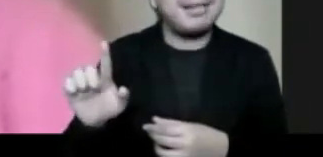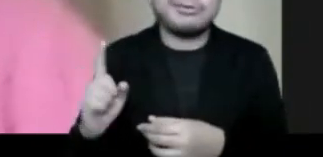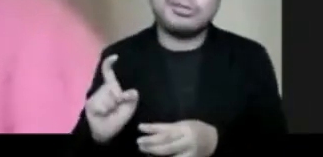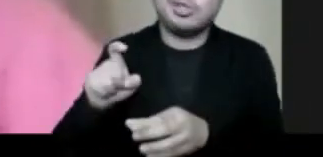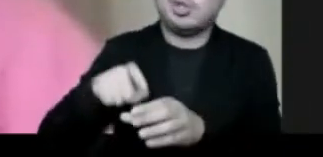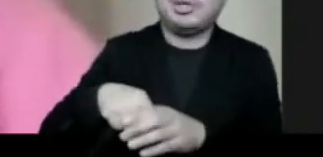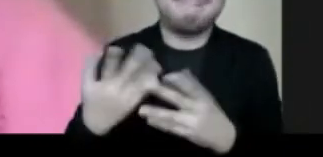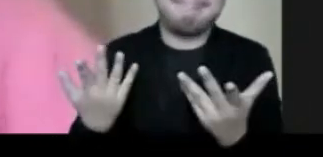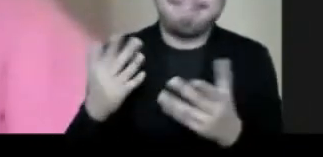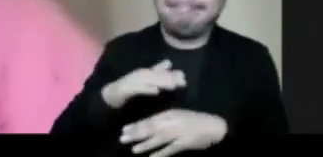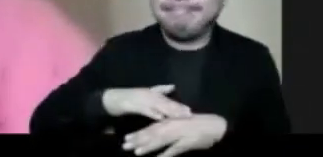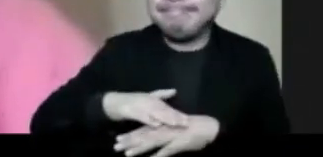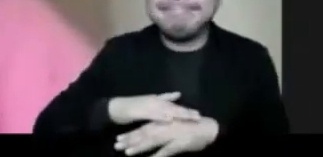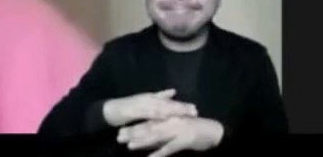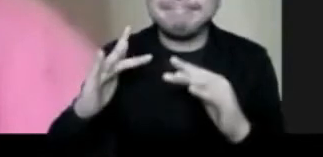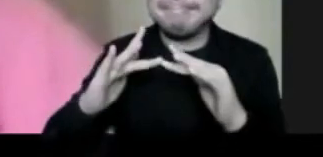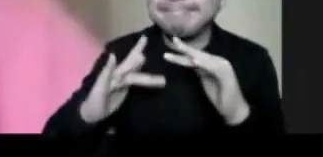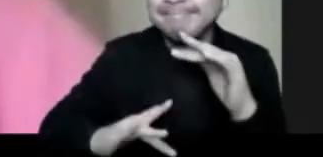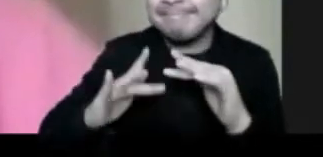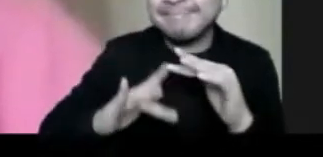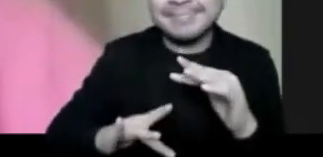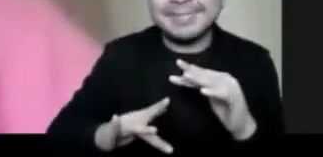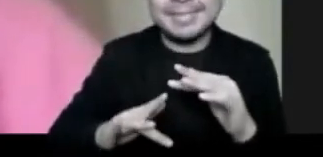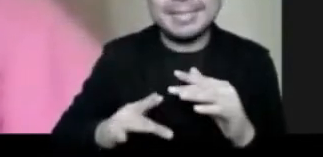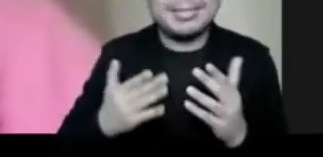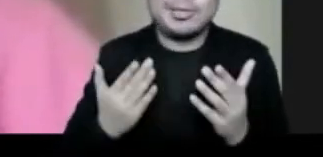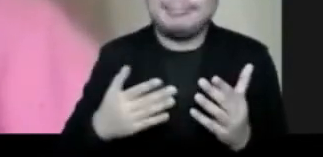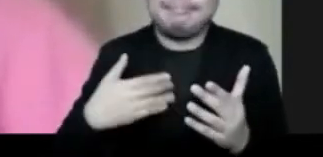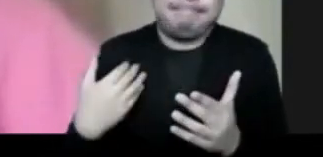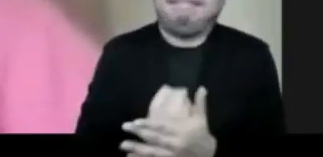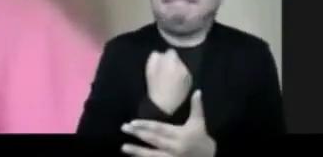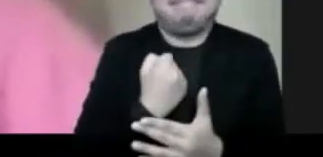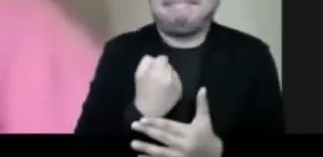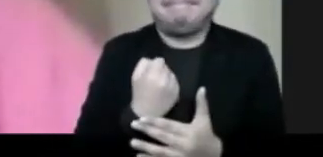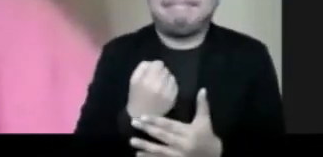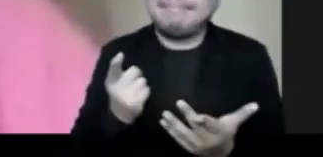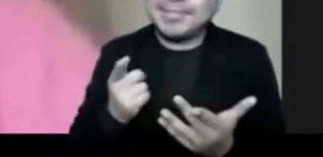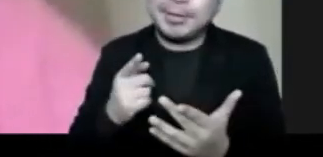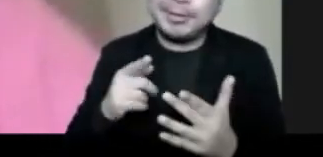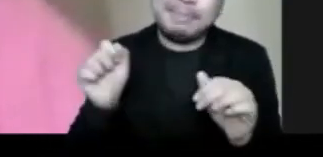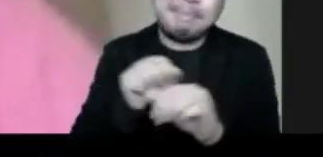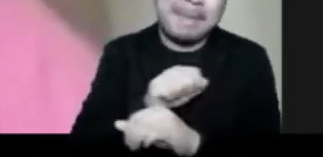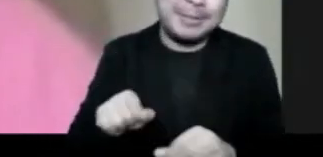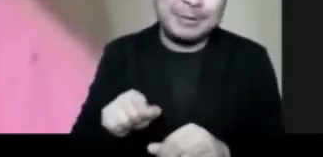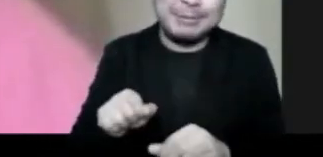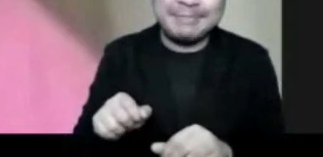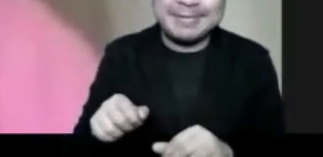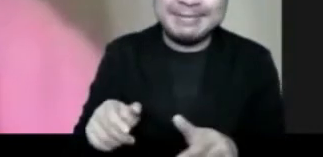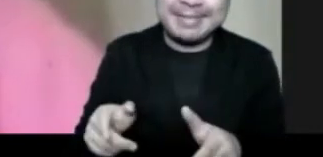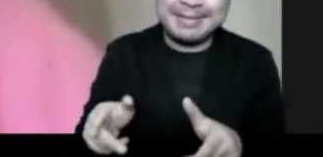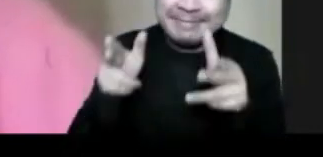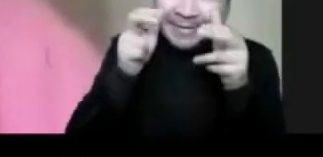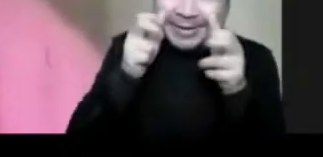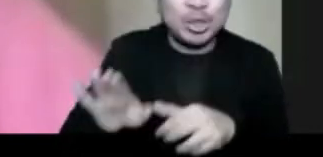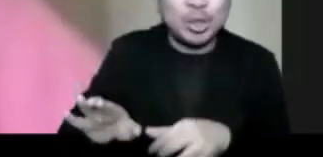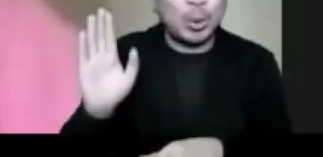you faced, and it's our misfortune that we will not hear your session, unfortunately. Thank you very